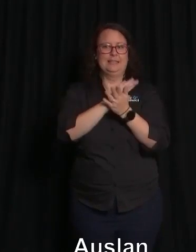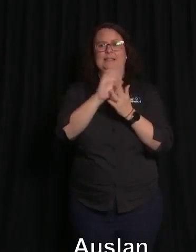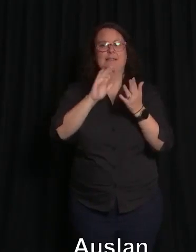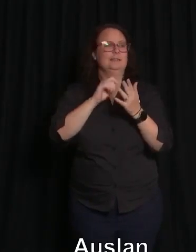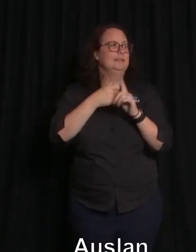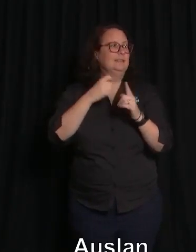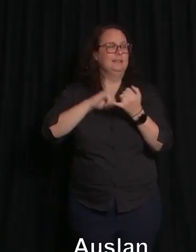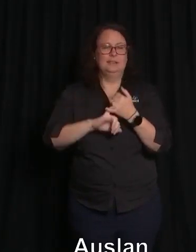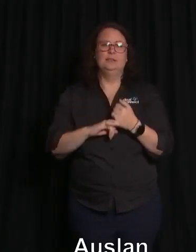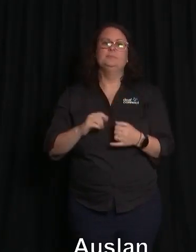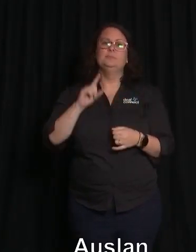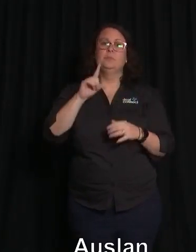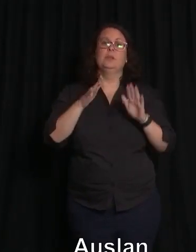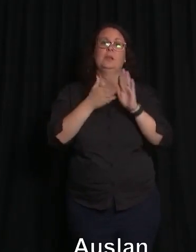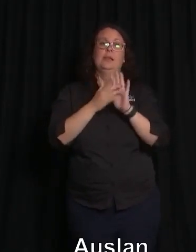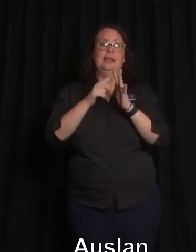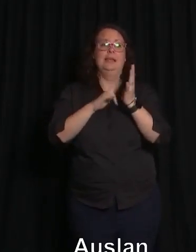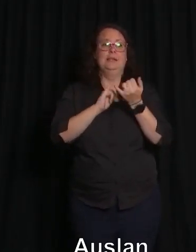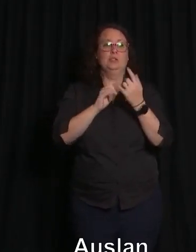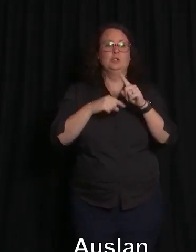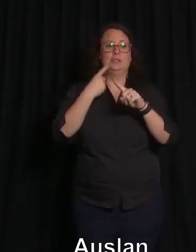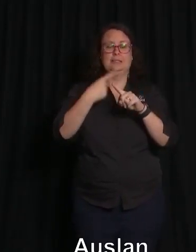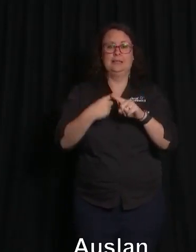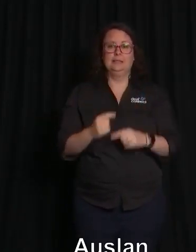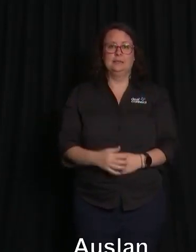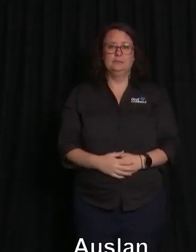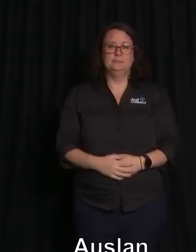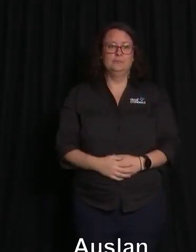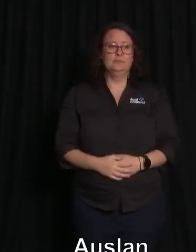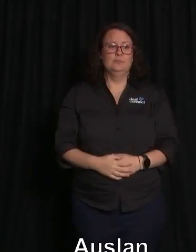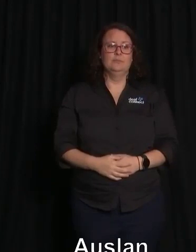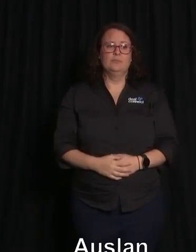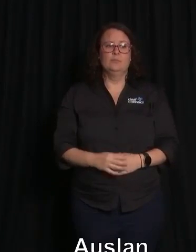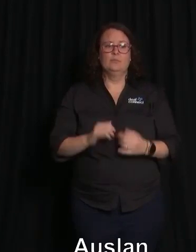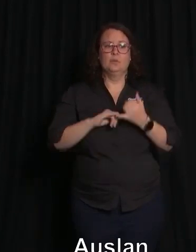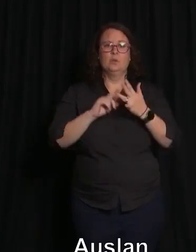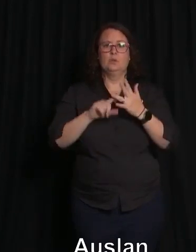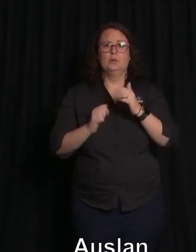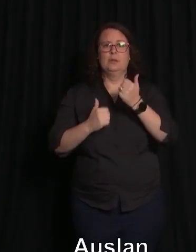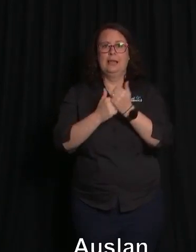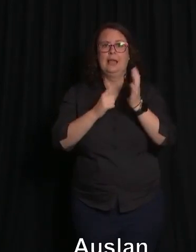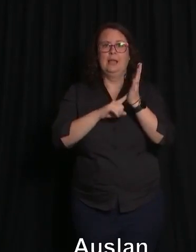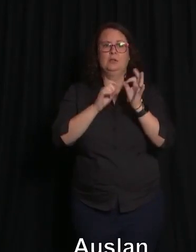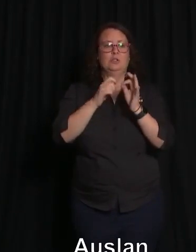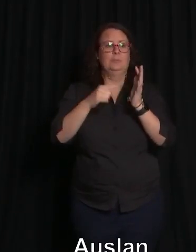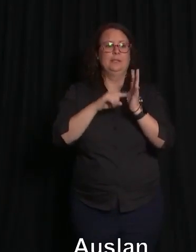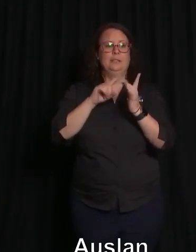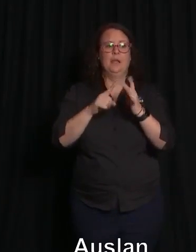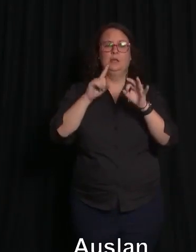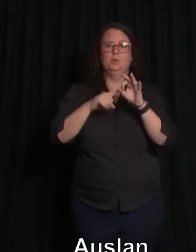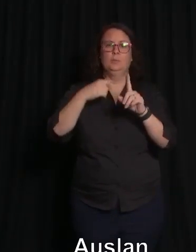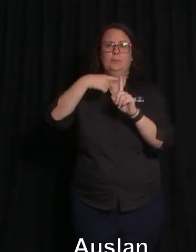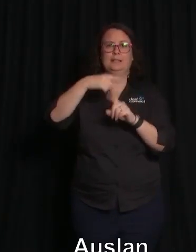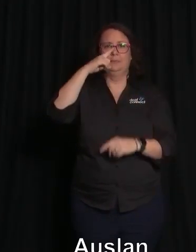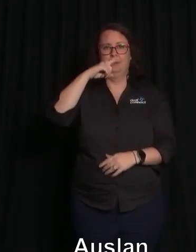Rights Officer at Iranti, a media advocacy organisation defending the rights of LGBTI+ people with a specific focus on